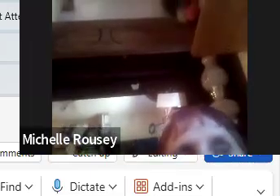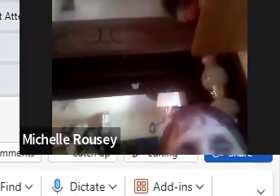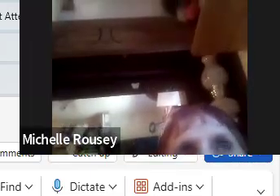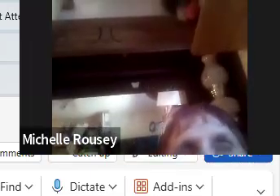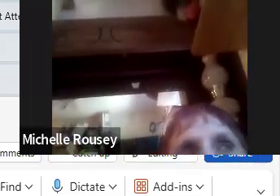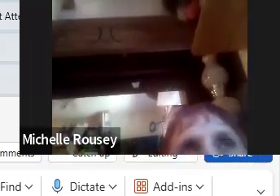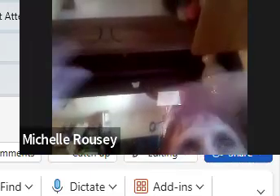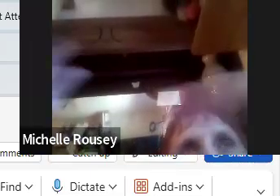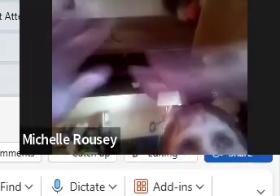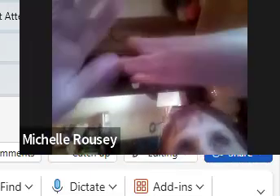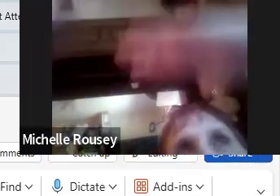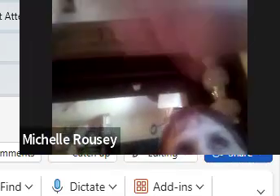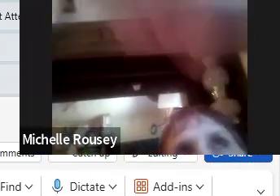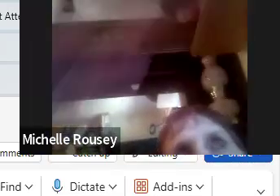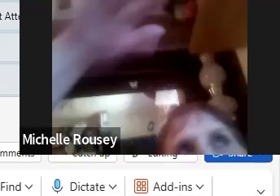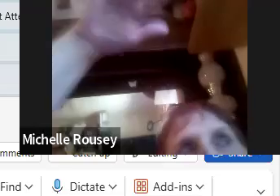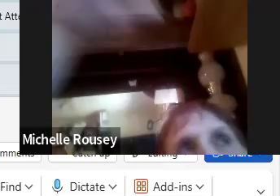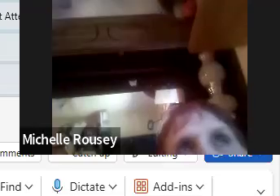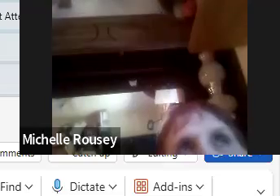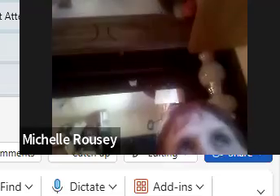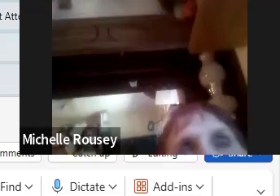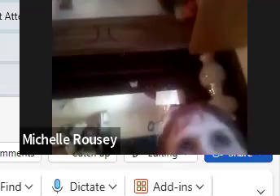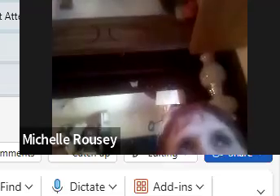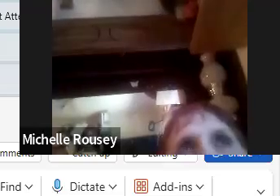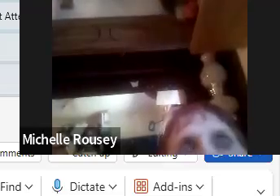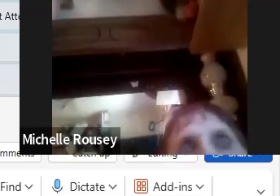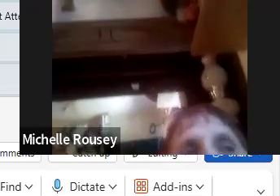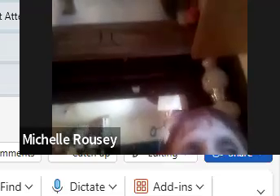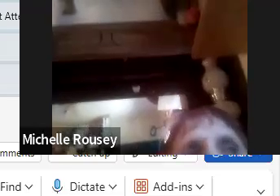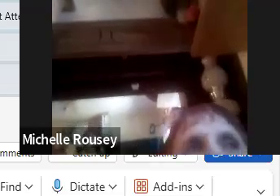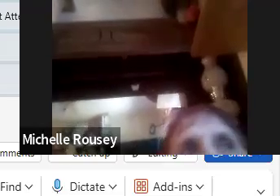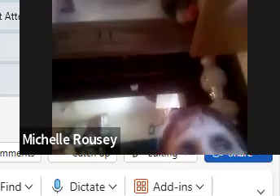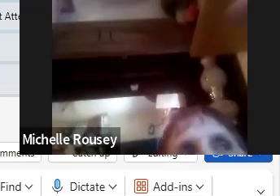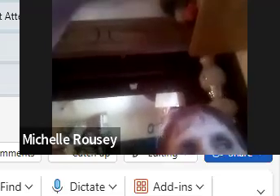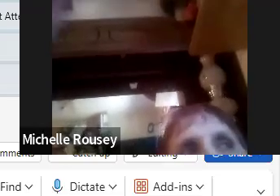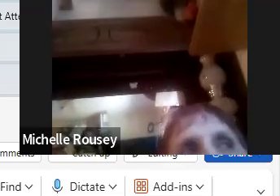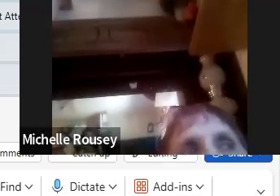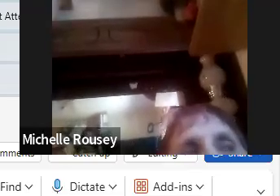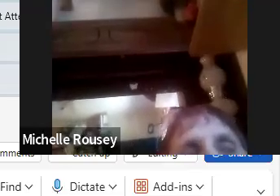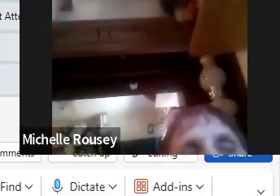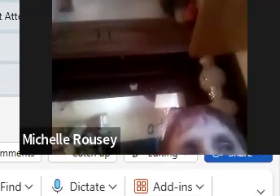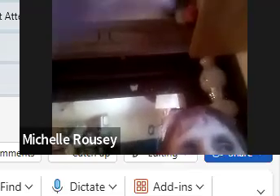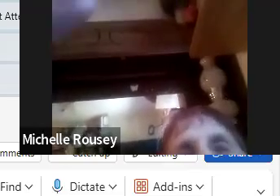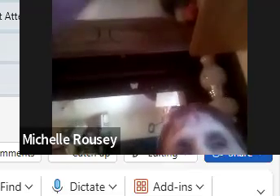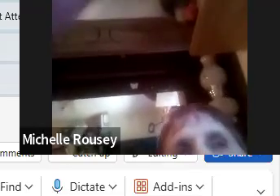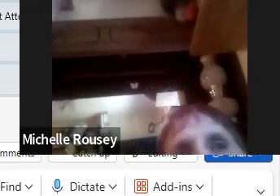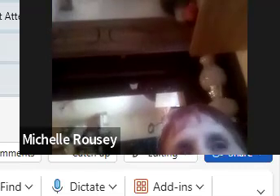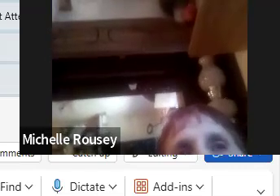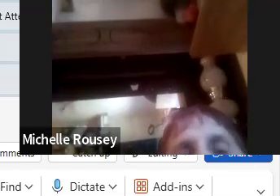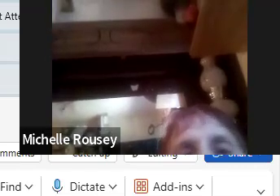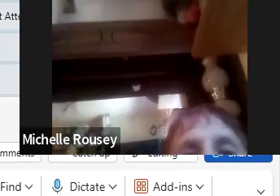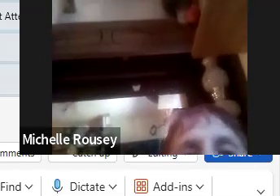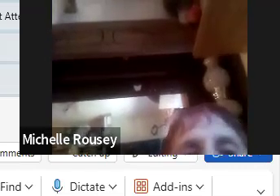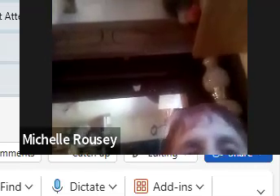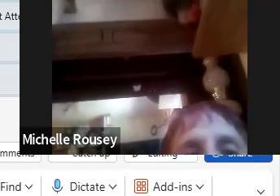think there were all different scales of what came back to me through the different